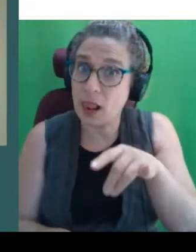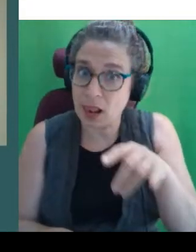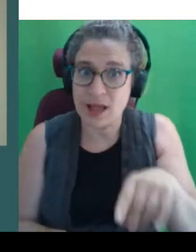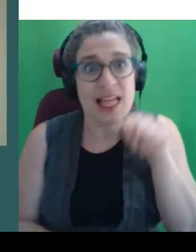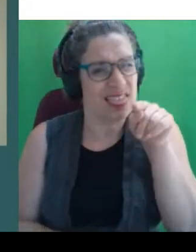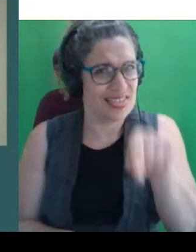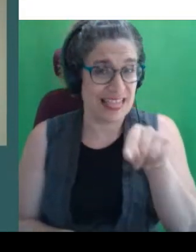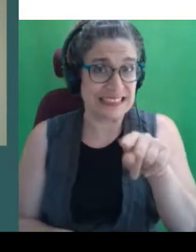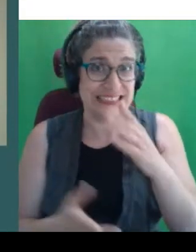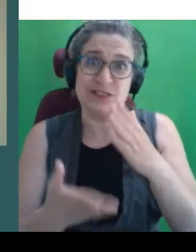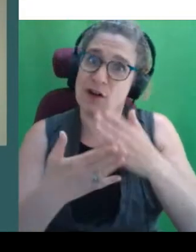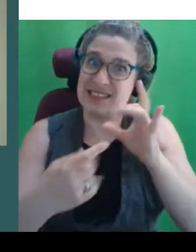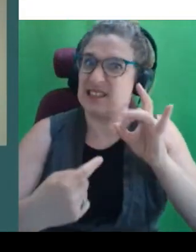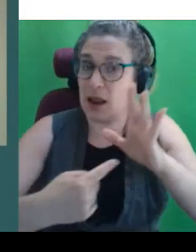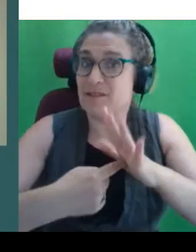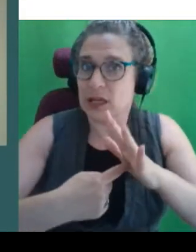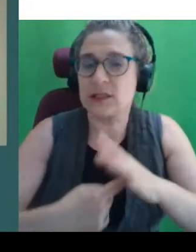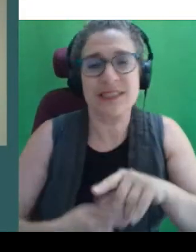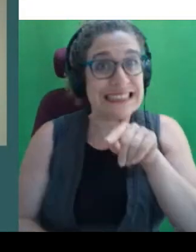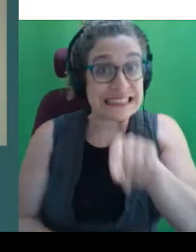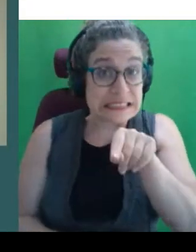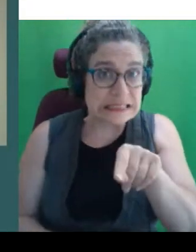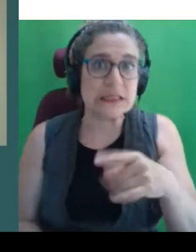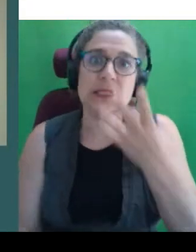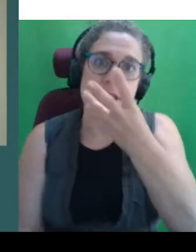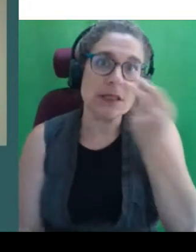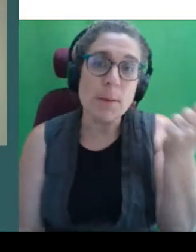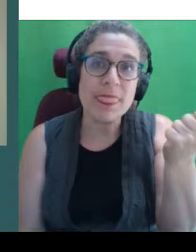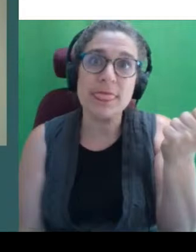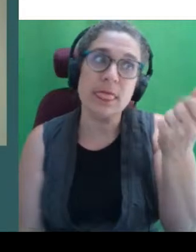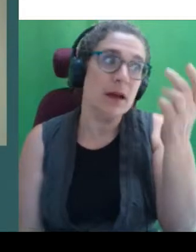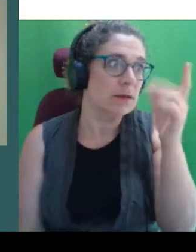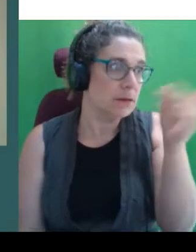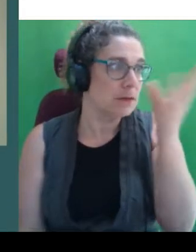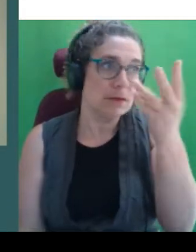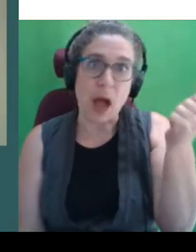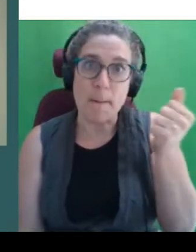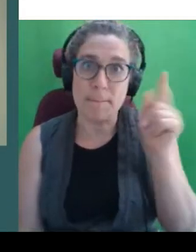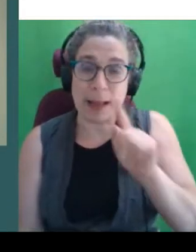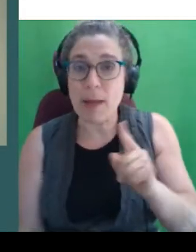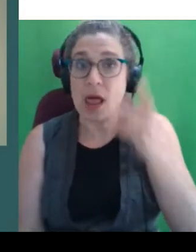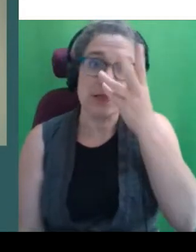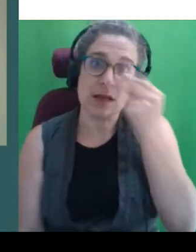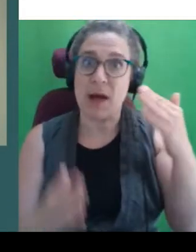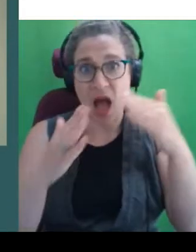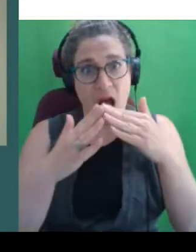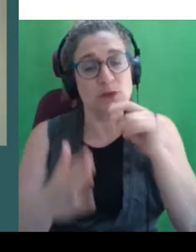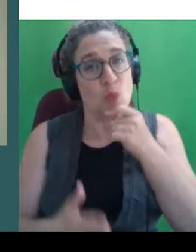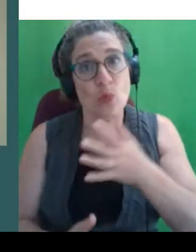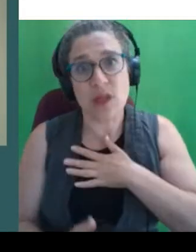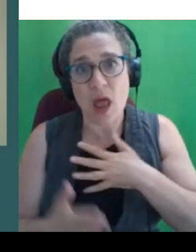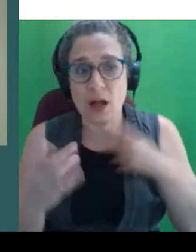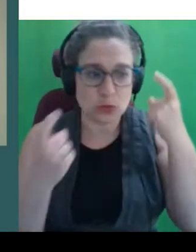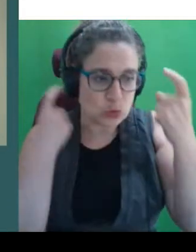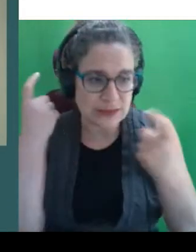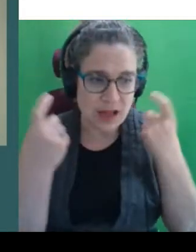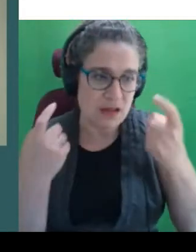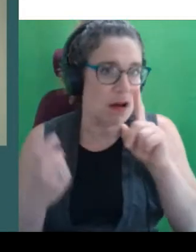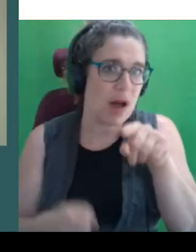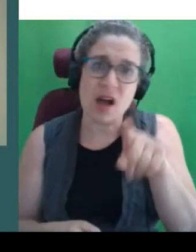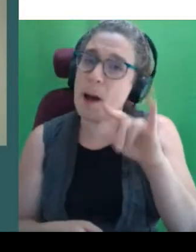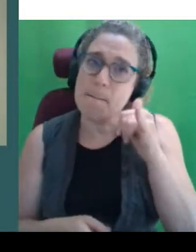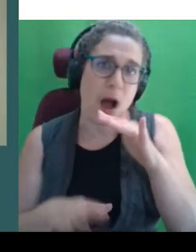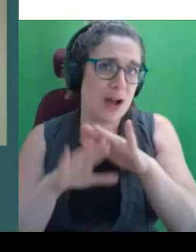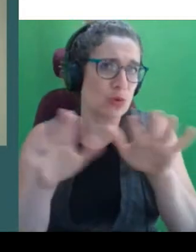quite significant. And that's something some people, some households might like to consider, but it might not be for everybody.